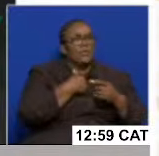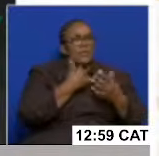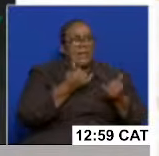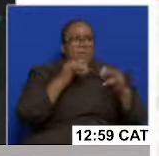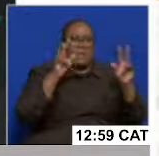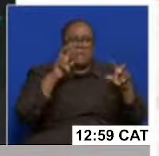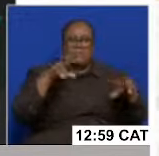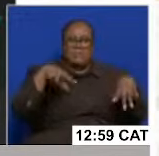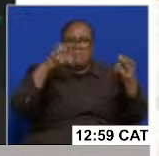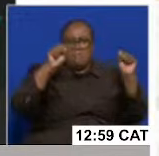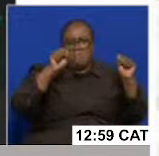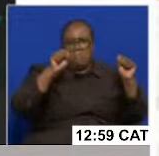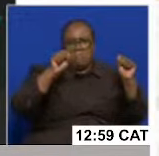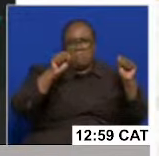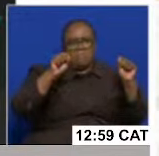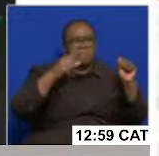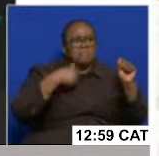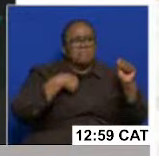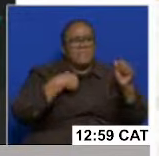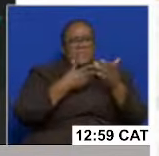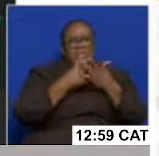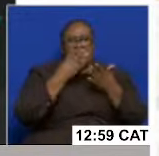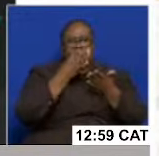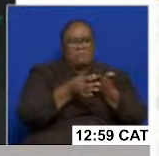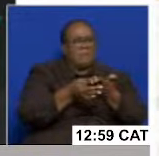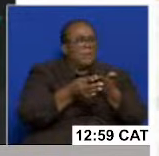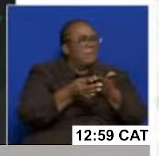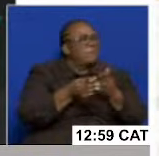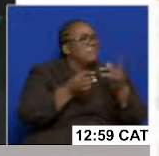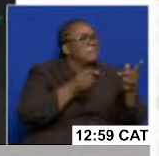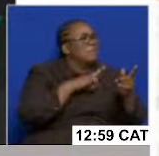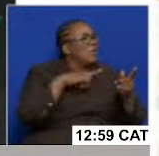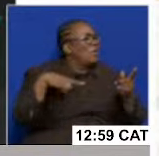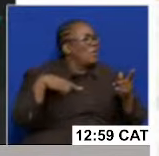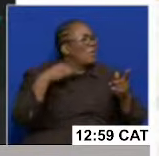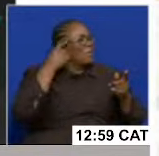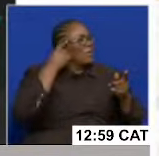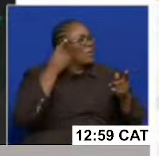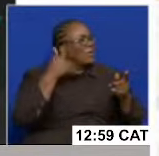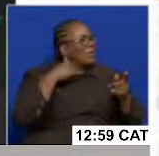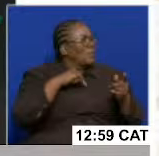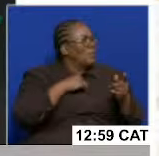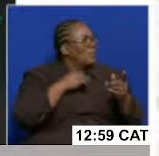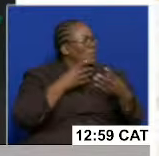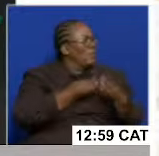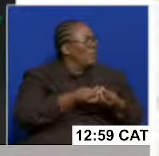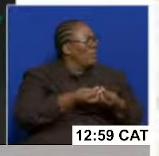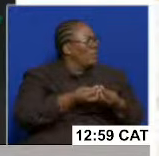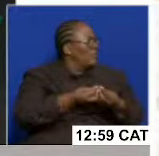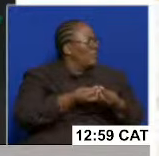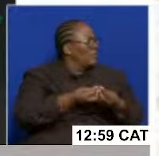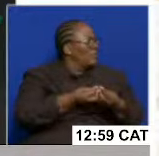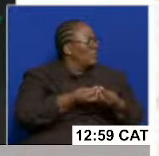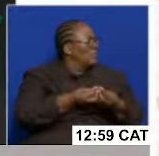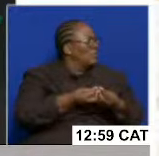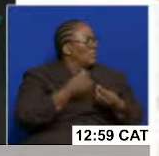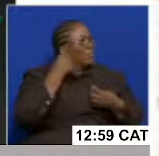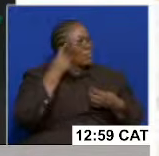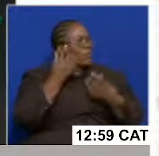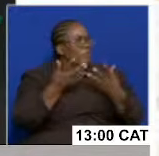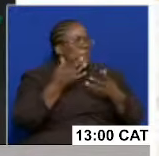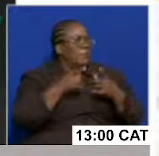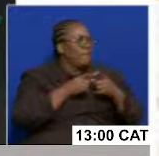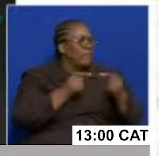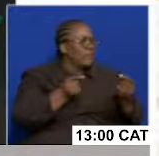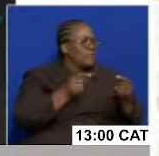o'clock. How much longer do you think we are going to be? We're just thinking, should we not finish? But that depends on how much longer you think you're